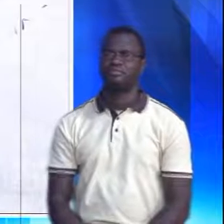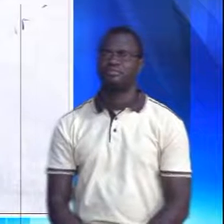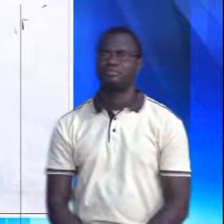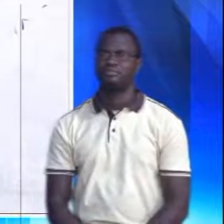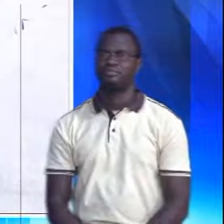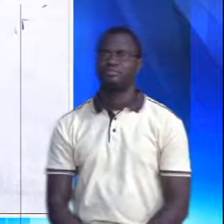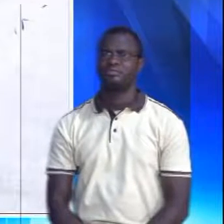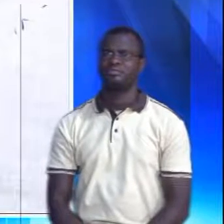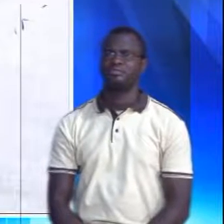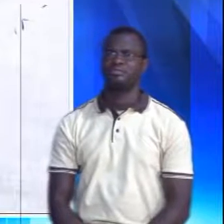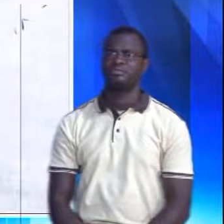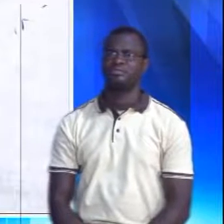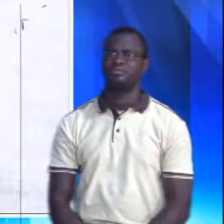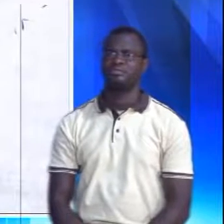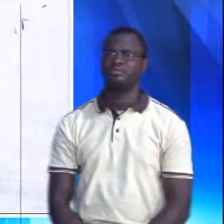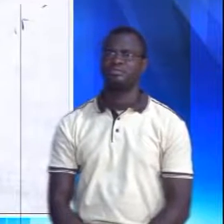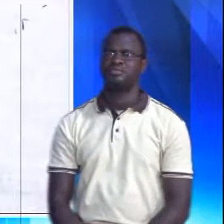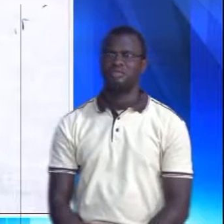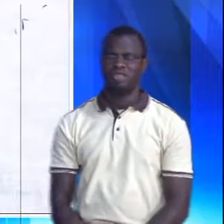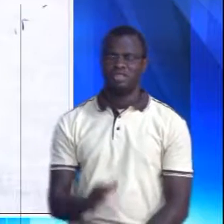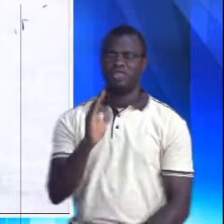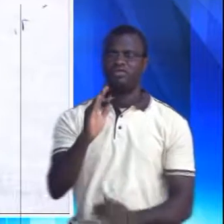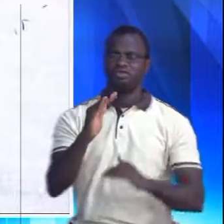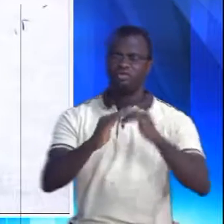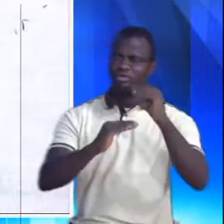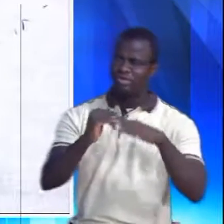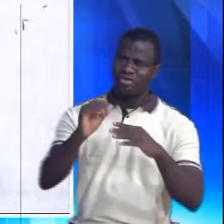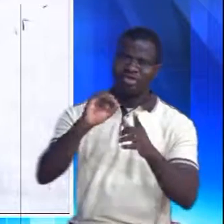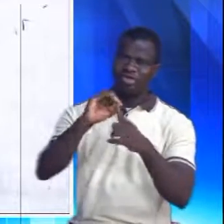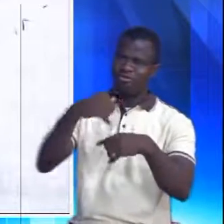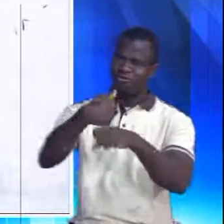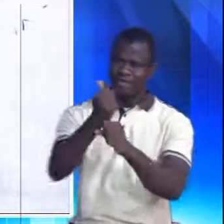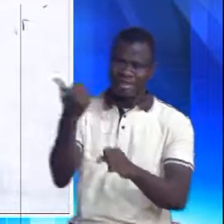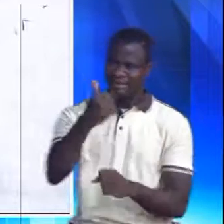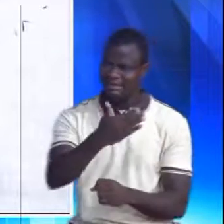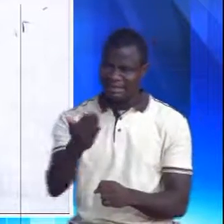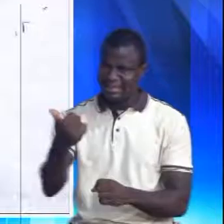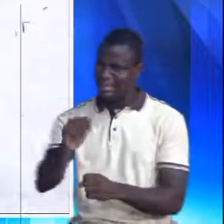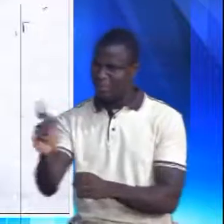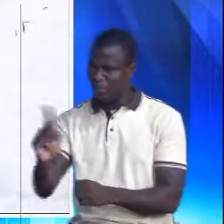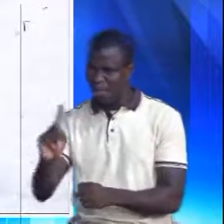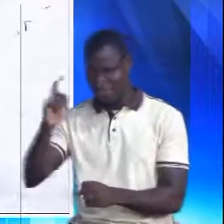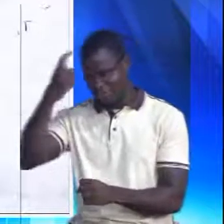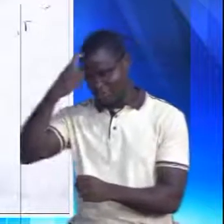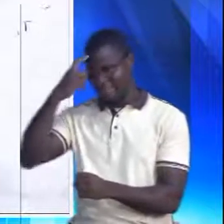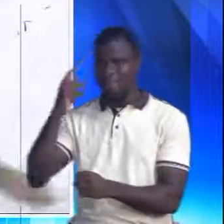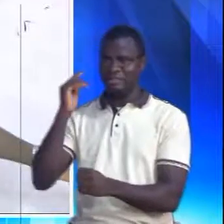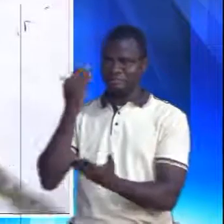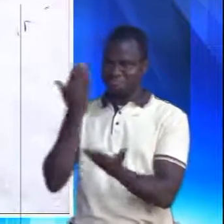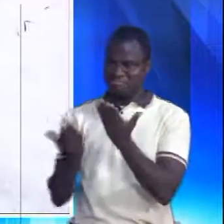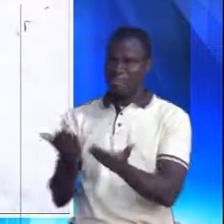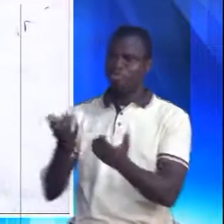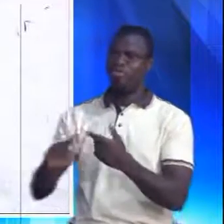when the normal layout was done, there was not that law. That road was not a really big road, it was just